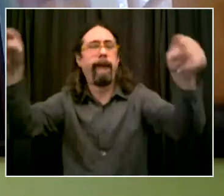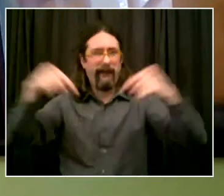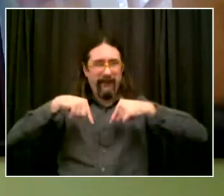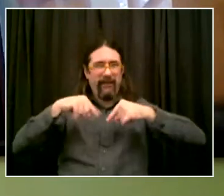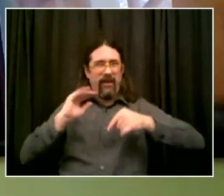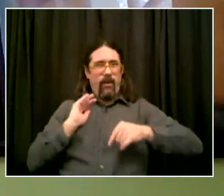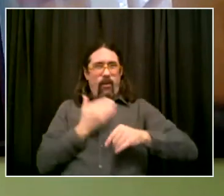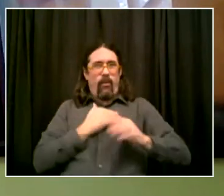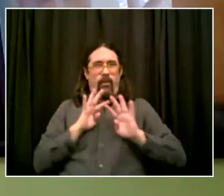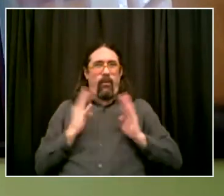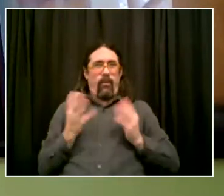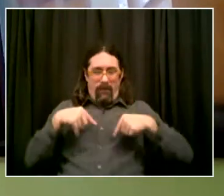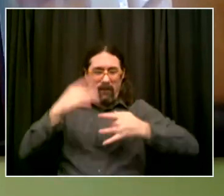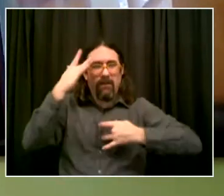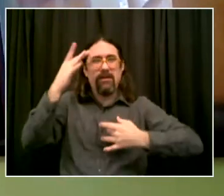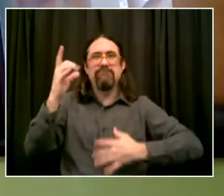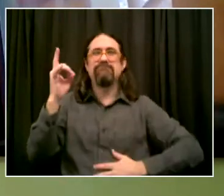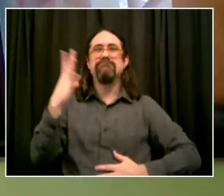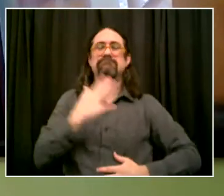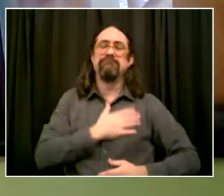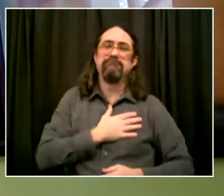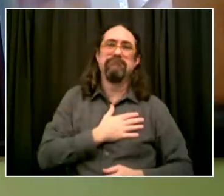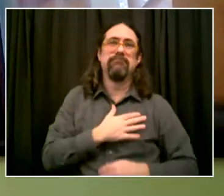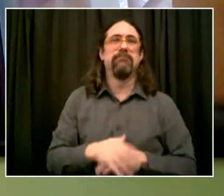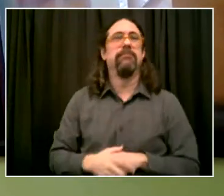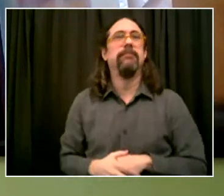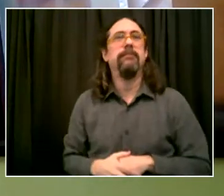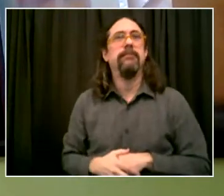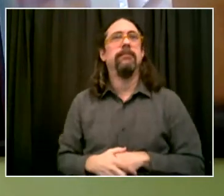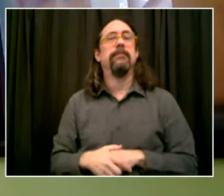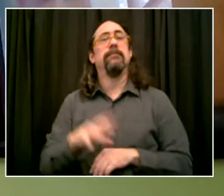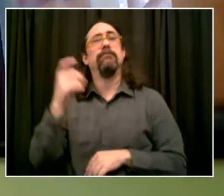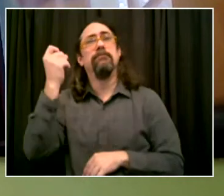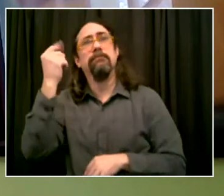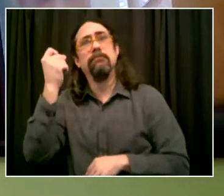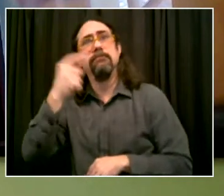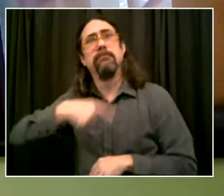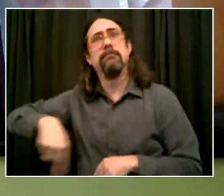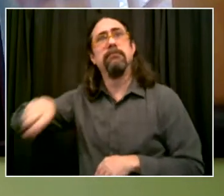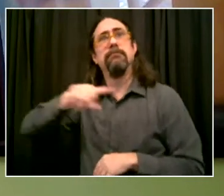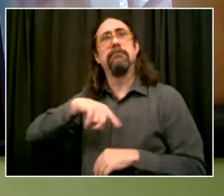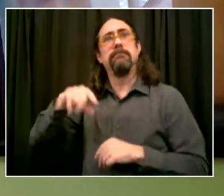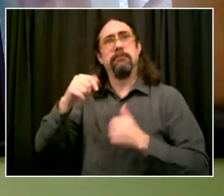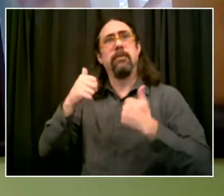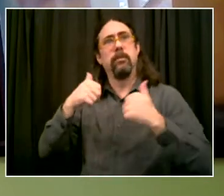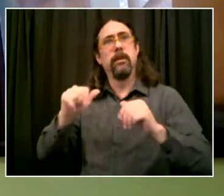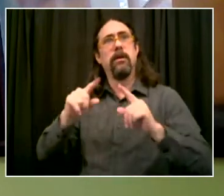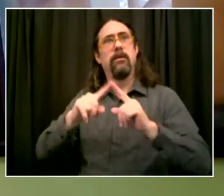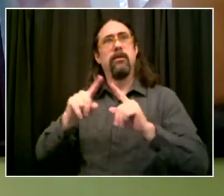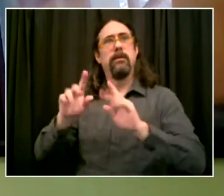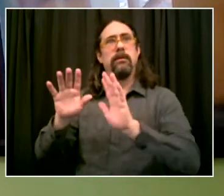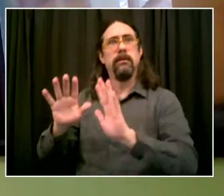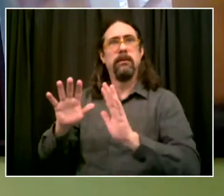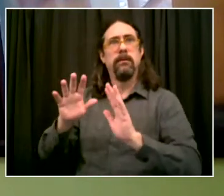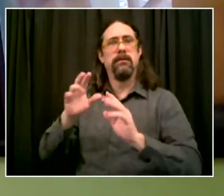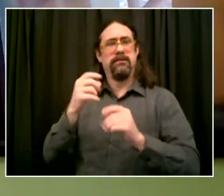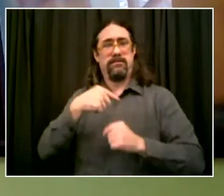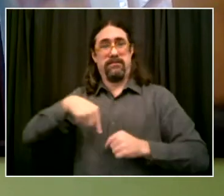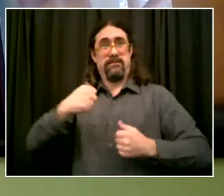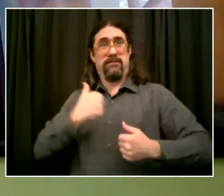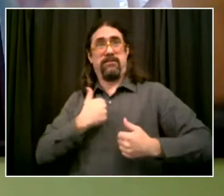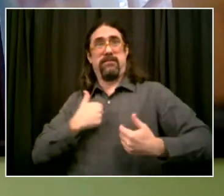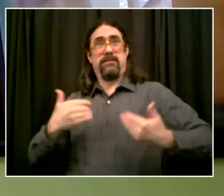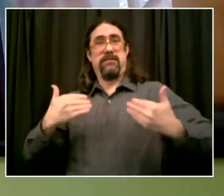at the same time also trying to balance our risk, because the two of us, have not been in direct patient care responsibilities. So Dave had